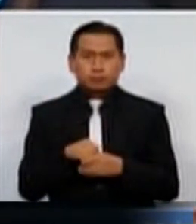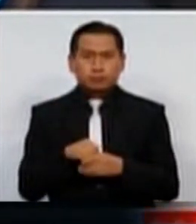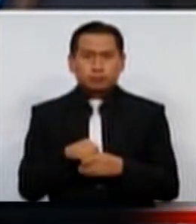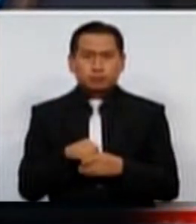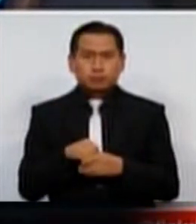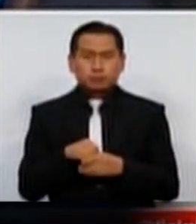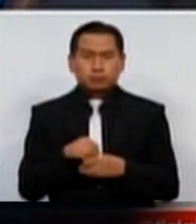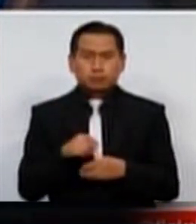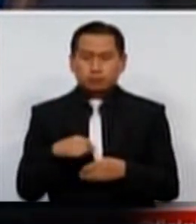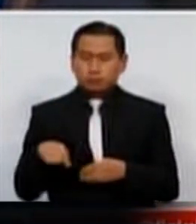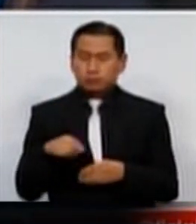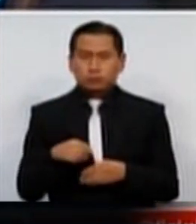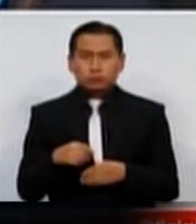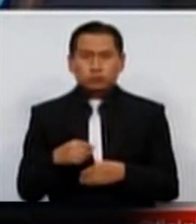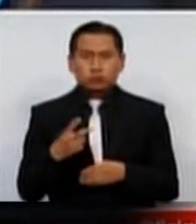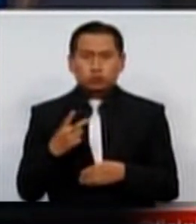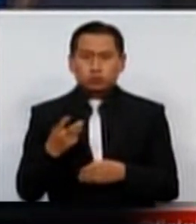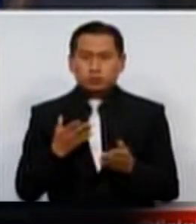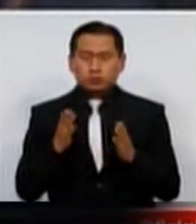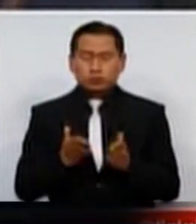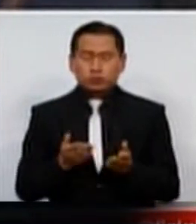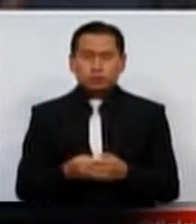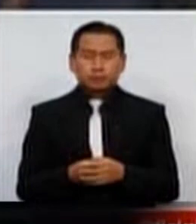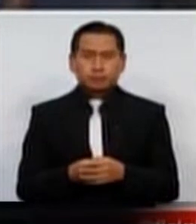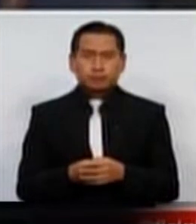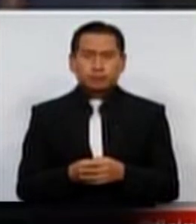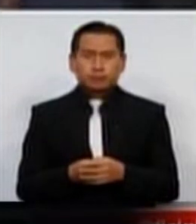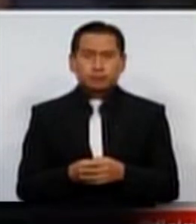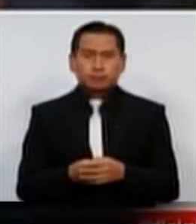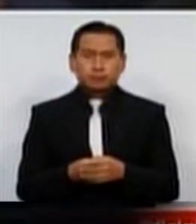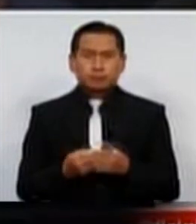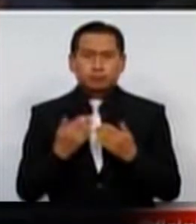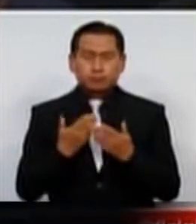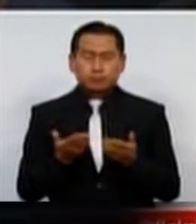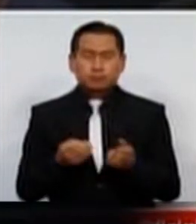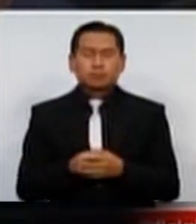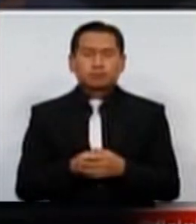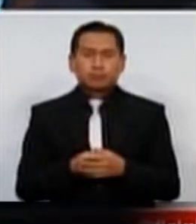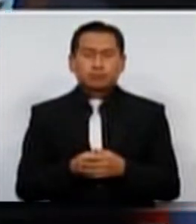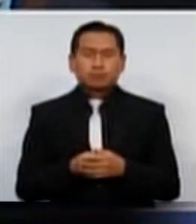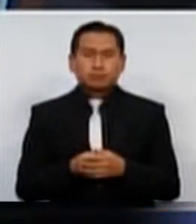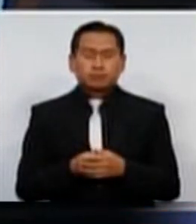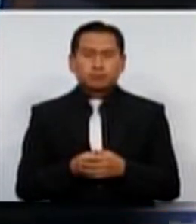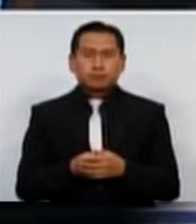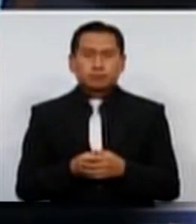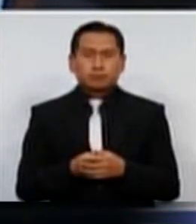deposited in these 2 humble servants. We also want to thank,